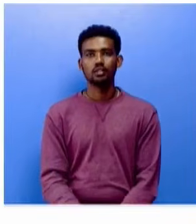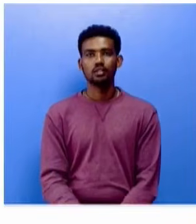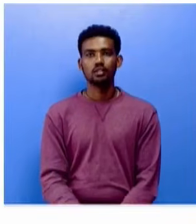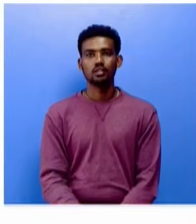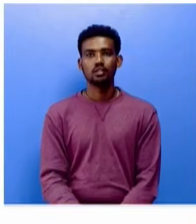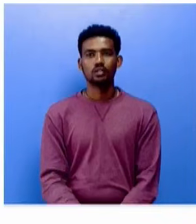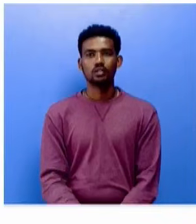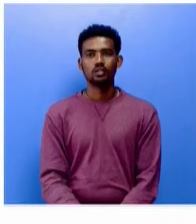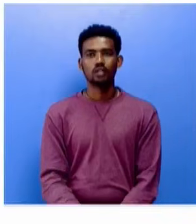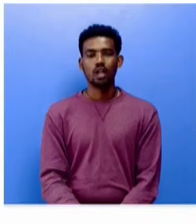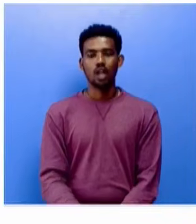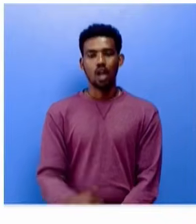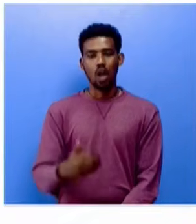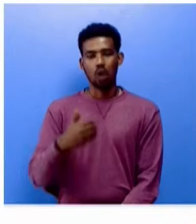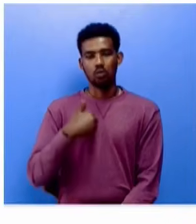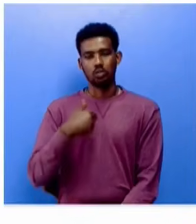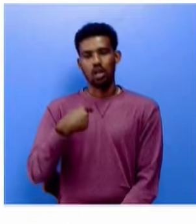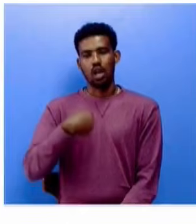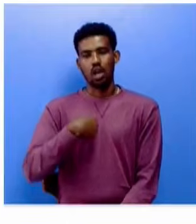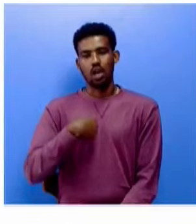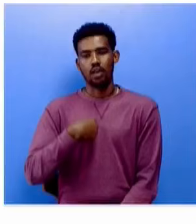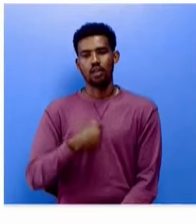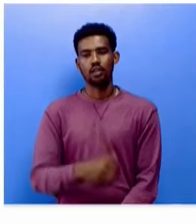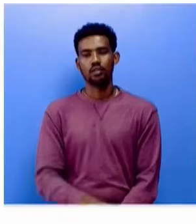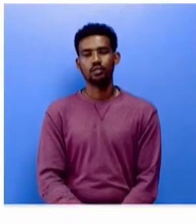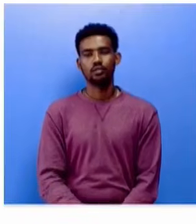ought I